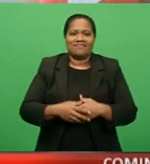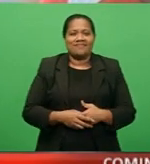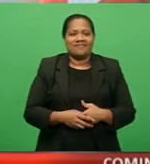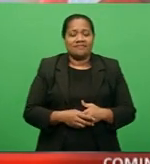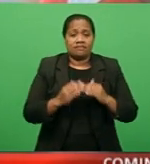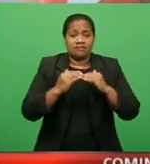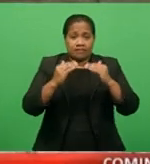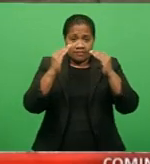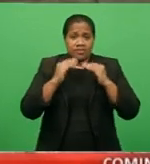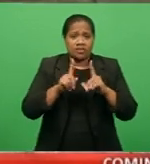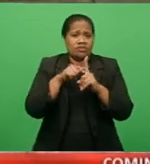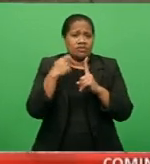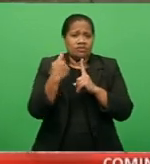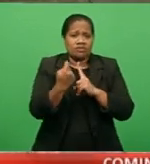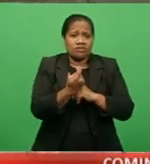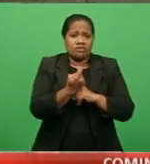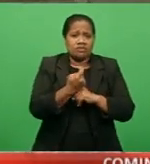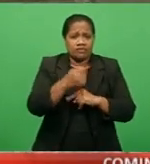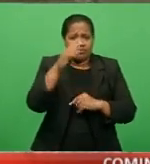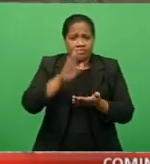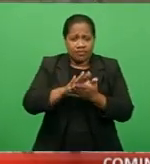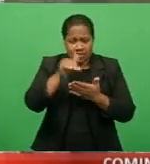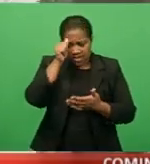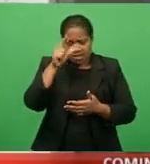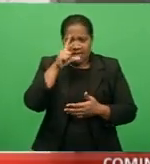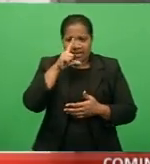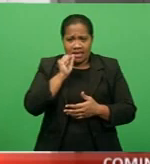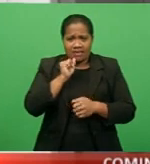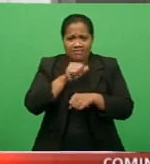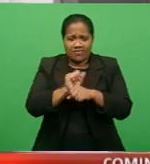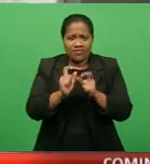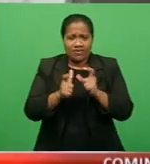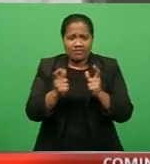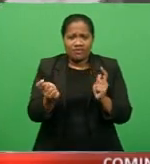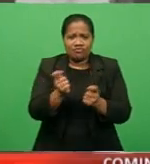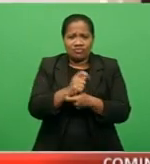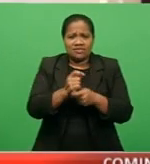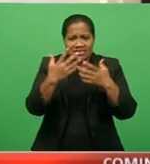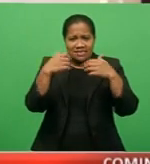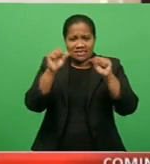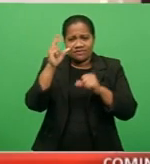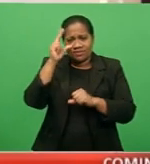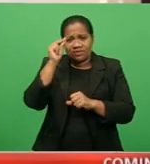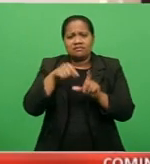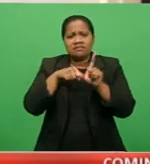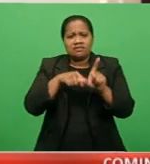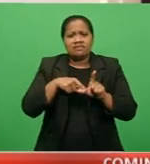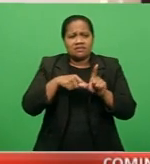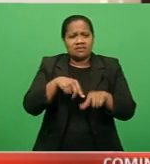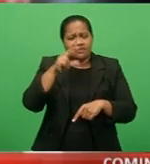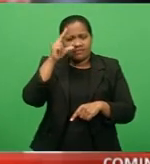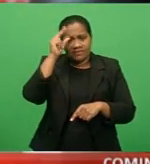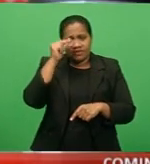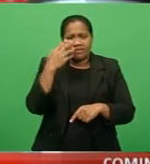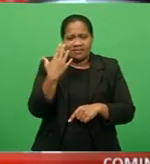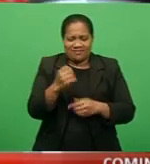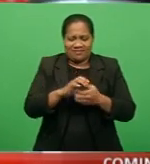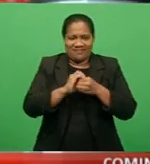Up ahead, traditional knowledge can fight climate change. And a successful Fijian, young Fijian ventures into own